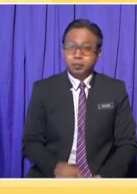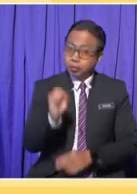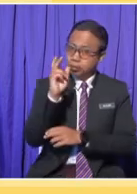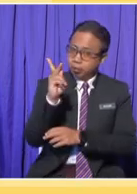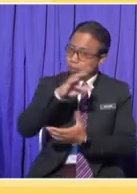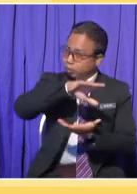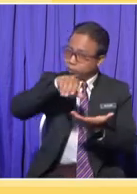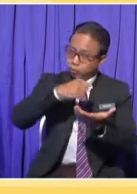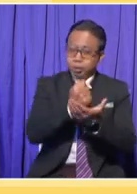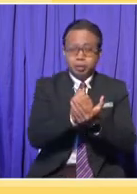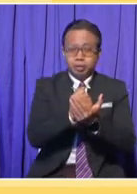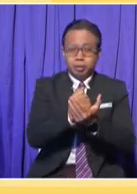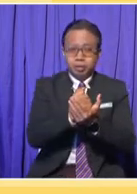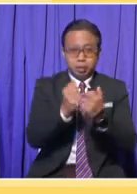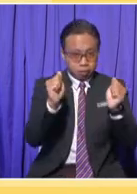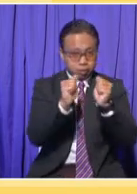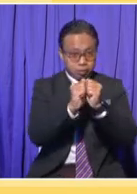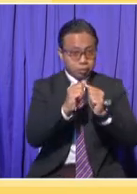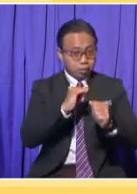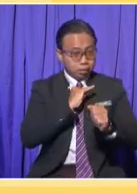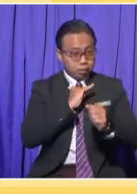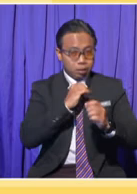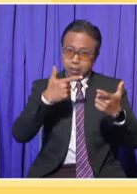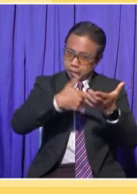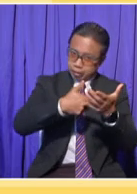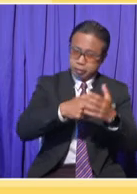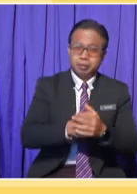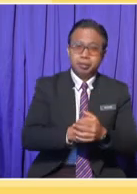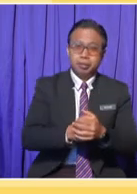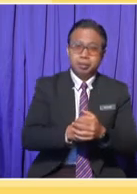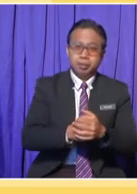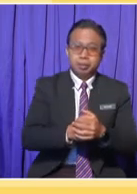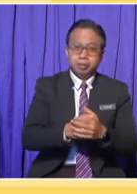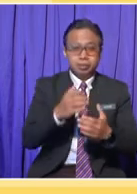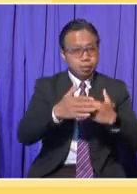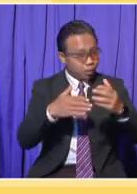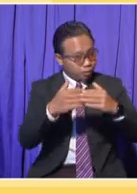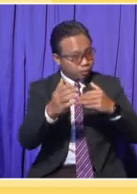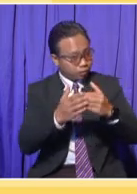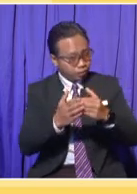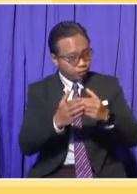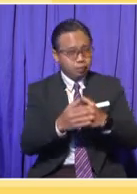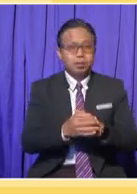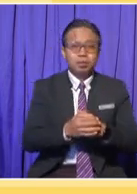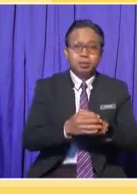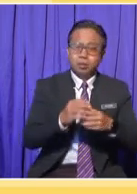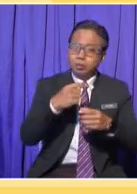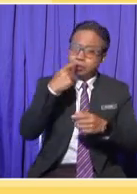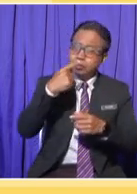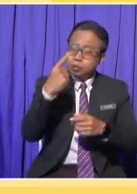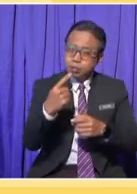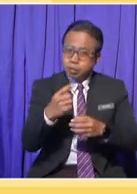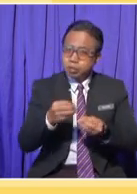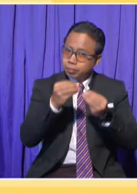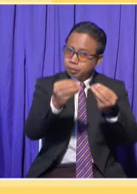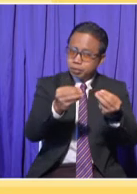Okay everyone, are you still with me? Please make yourself comfortable. Can you say the following fractions